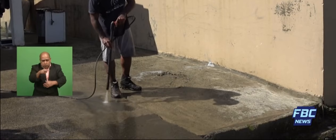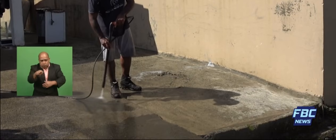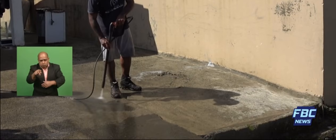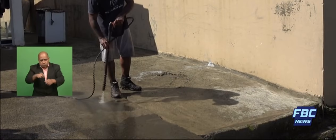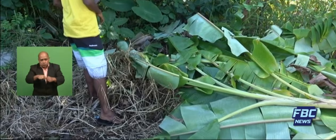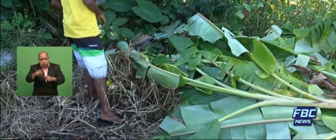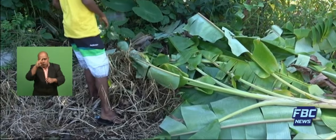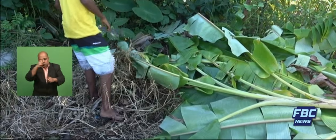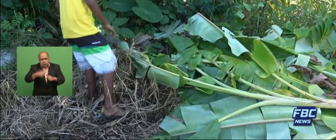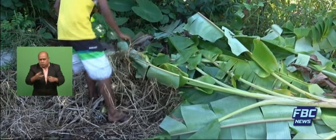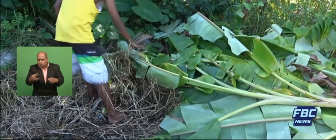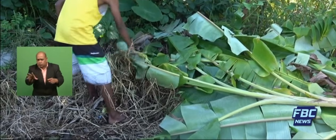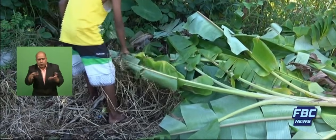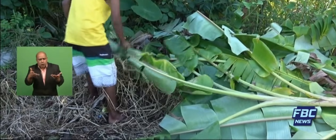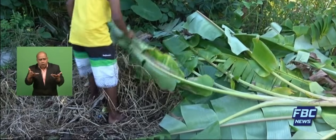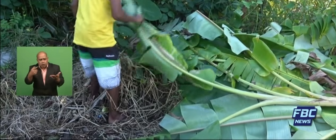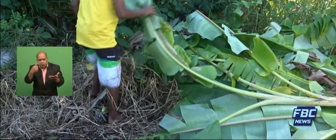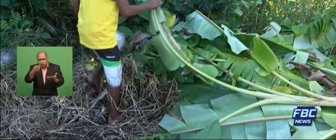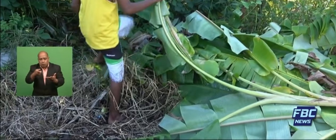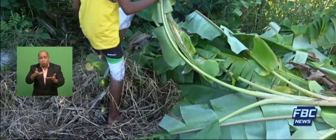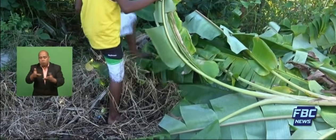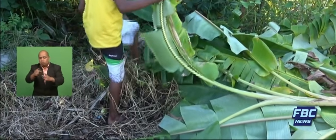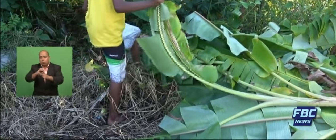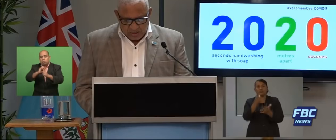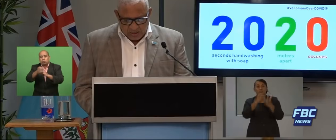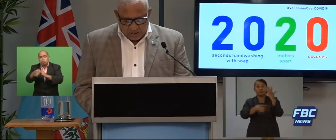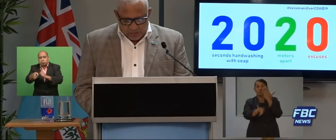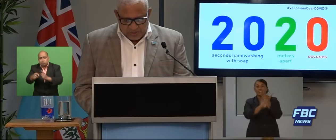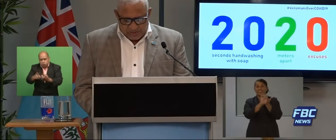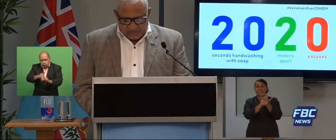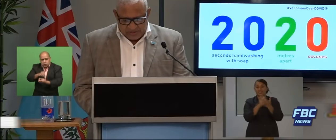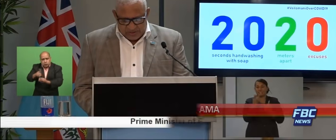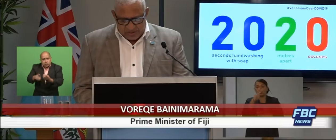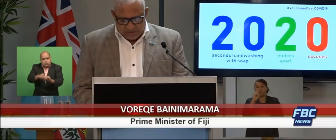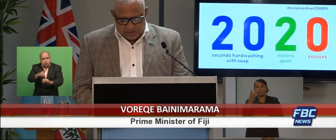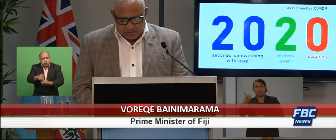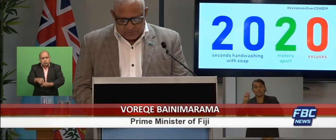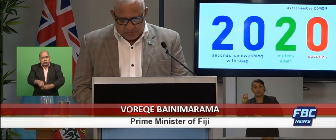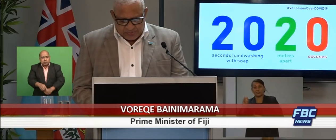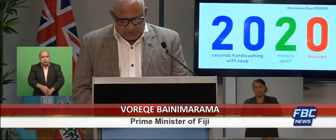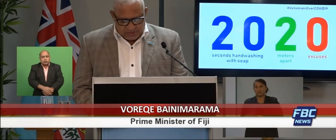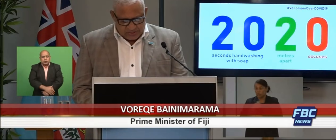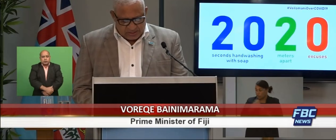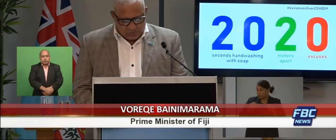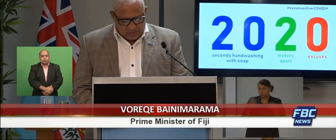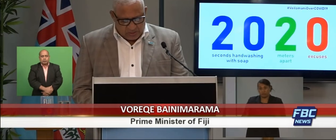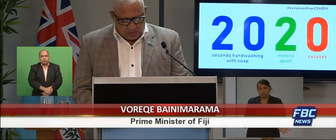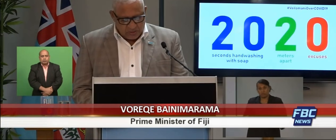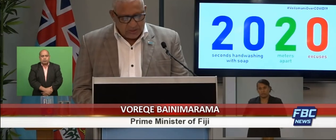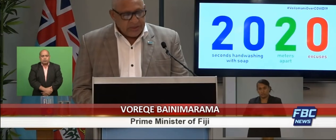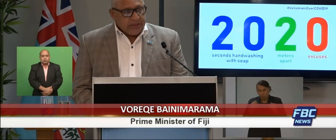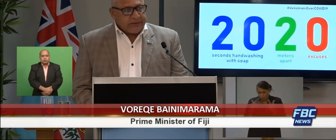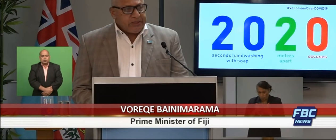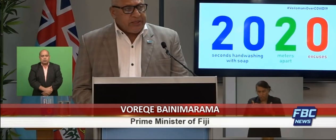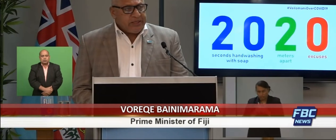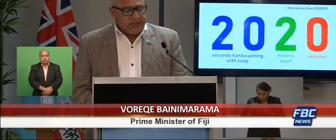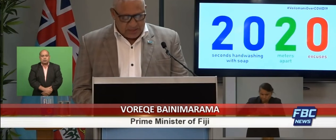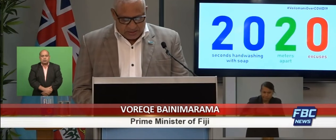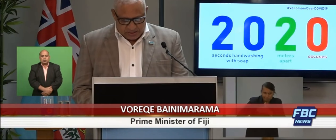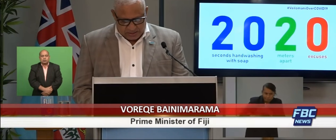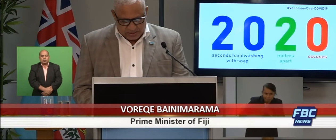wet environments post-tropical cyclone Harold. Our weekend of readiness and responsibility starts with our